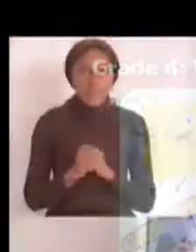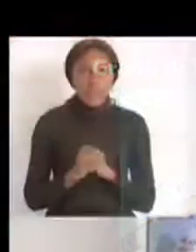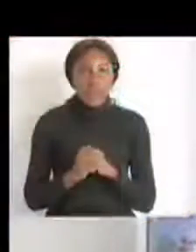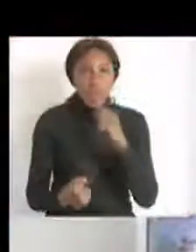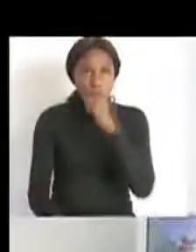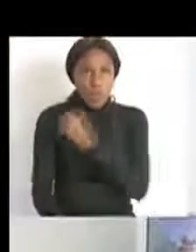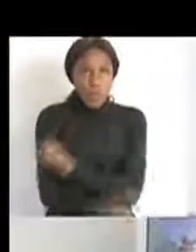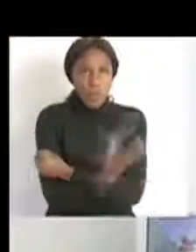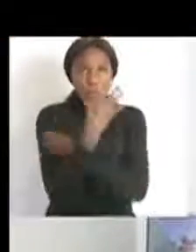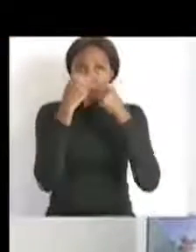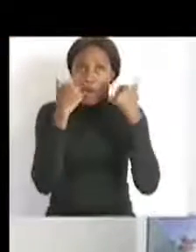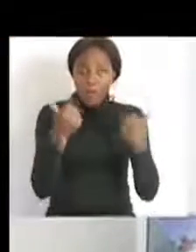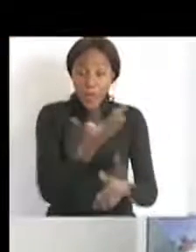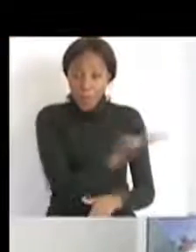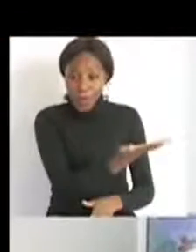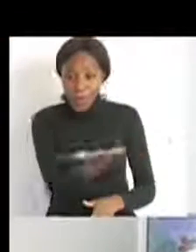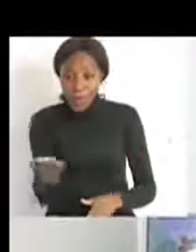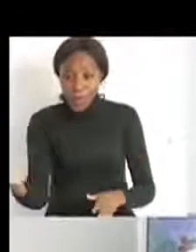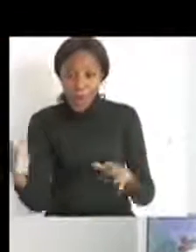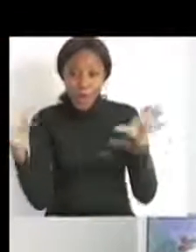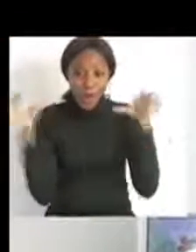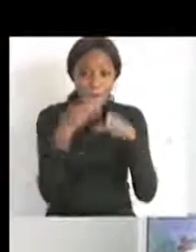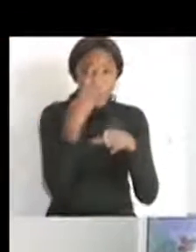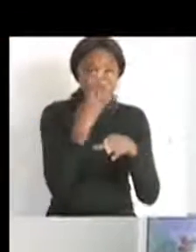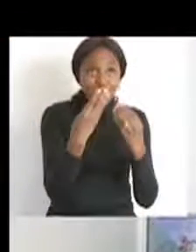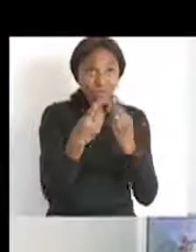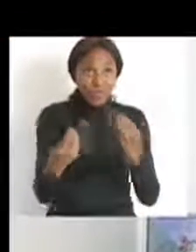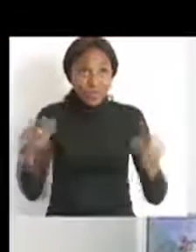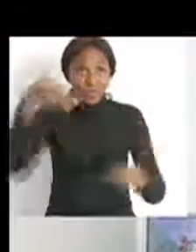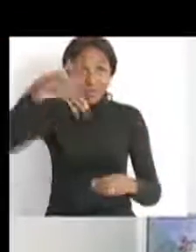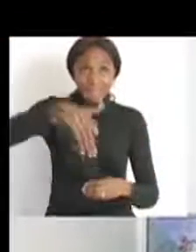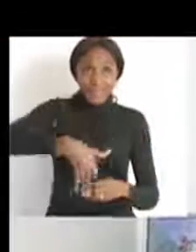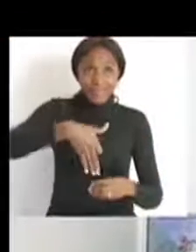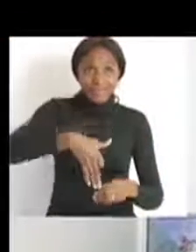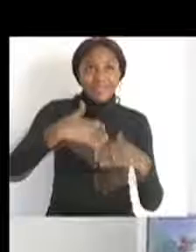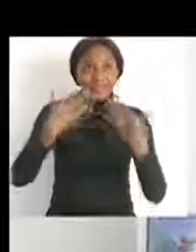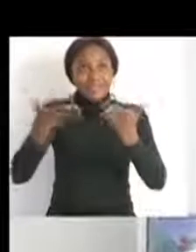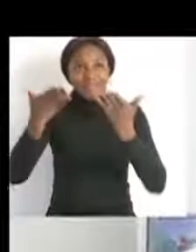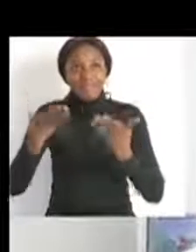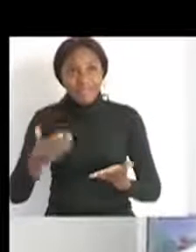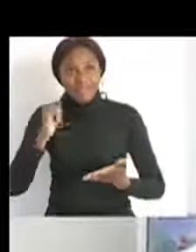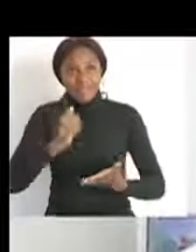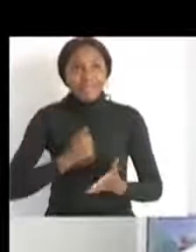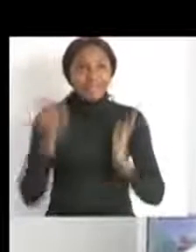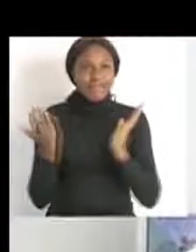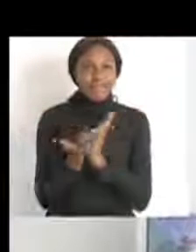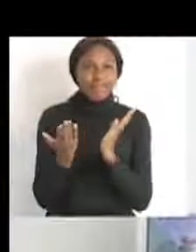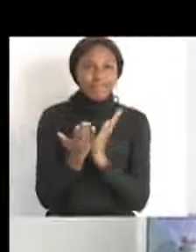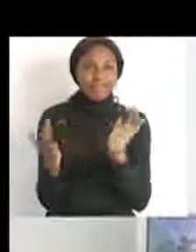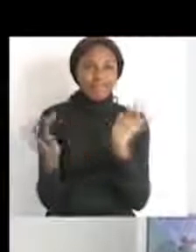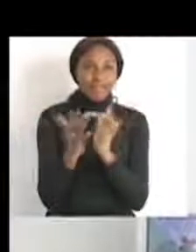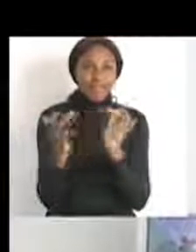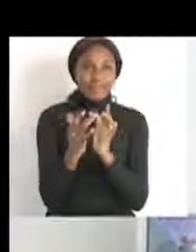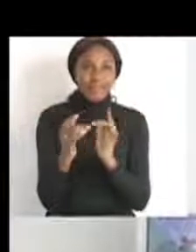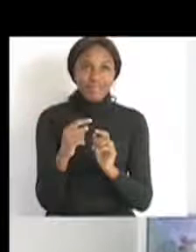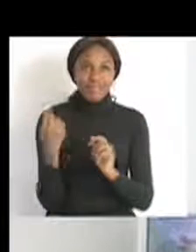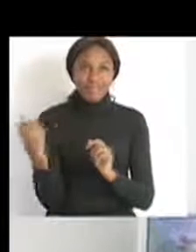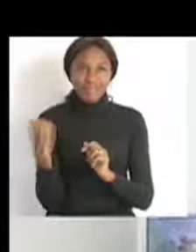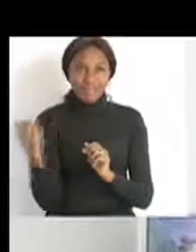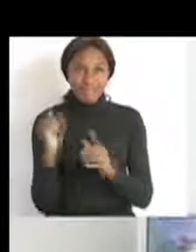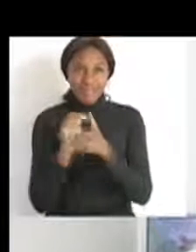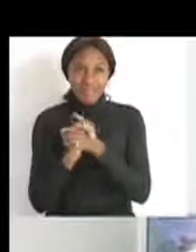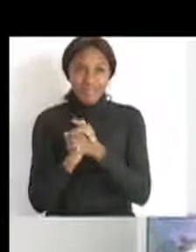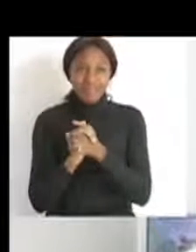Good morning to all the grade 4 learners all across Namibia. Welcome to MyZone online school. This is Chanel and I am